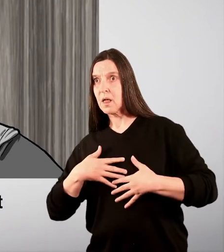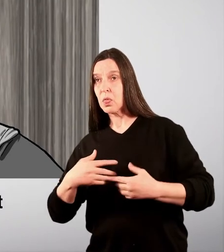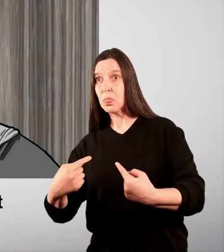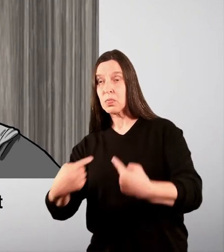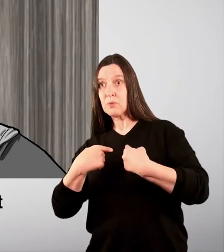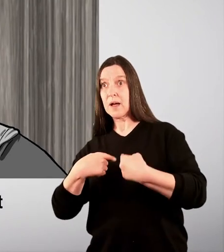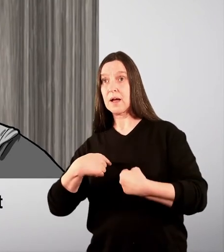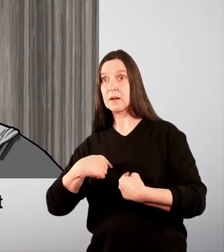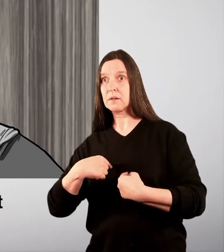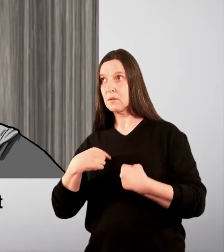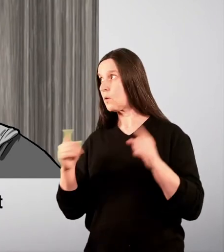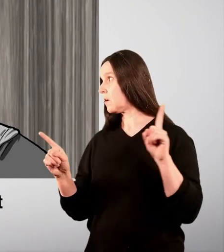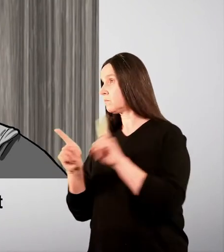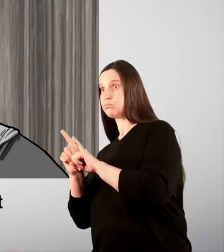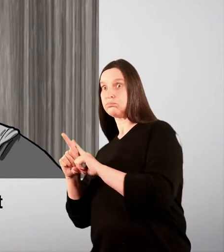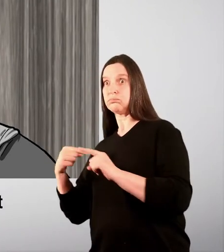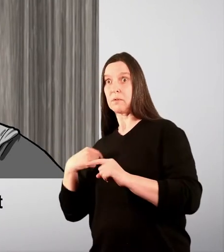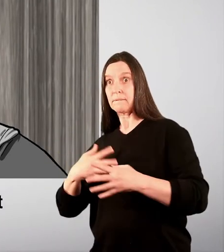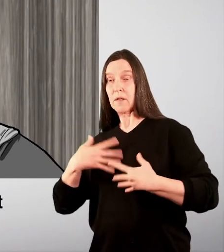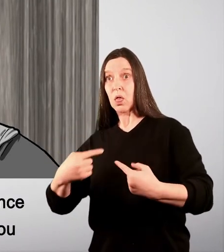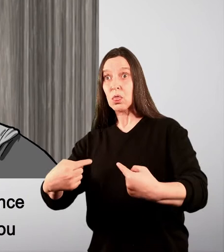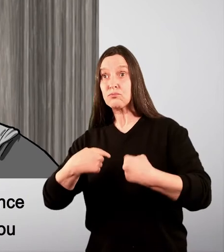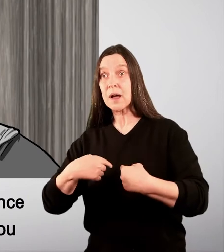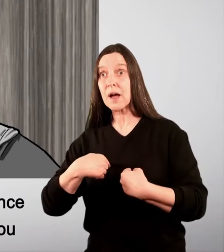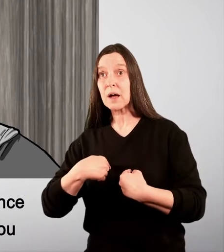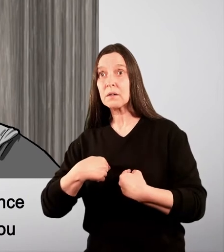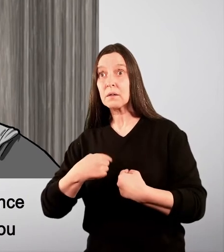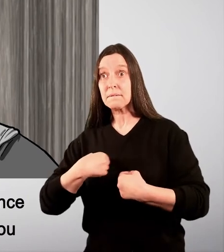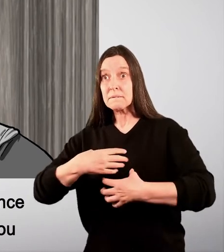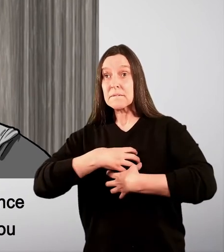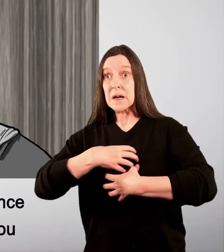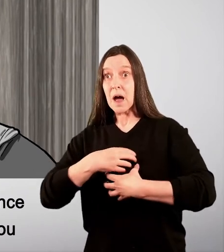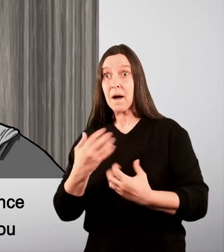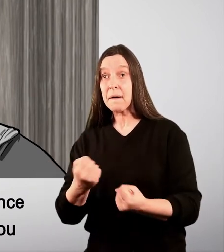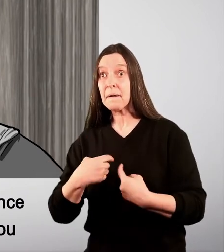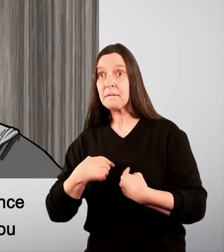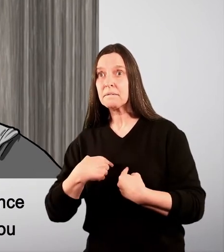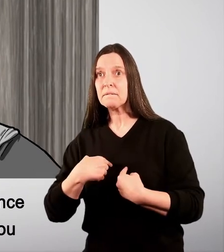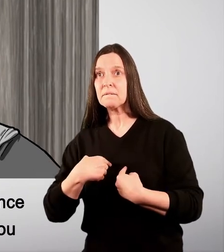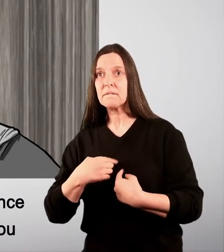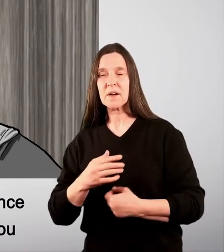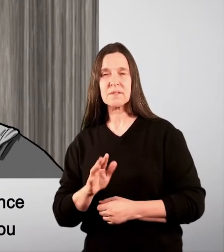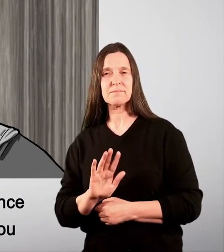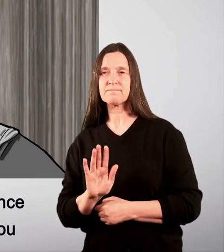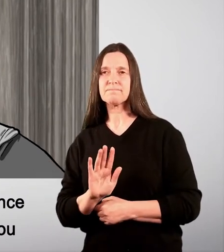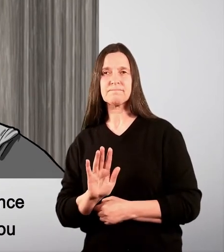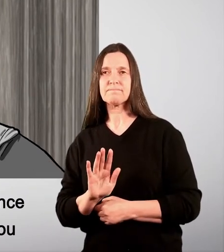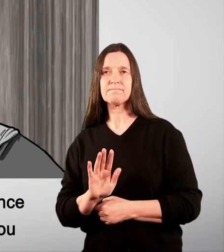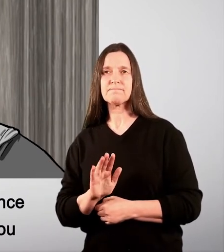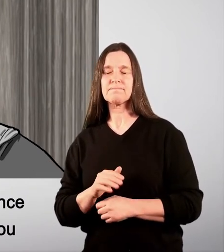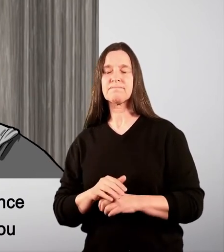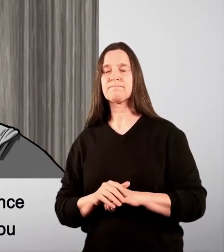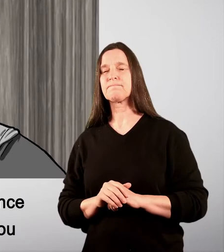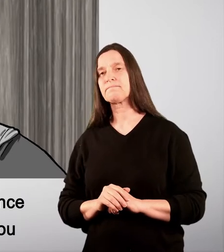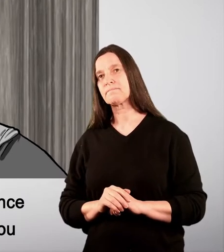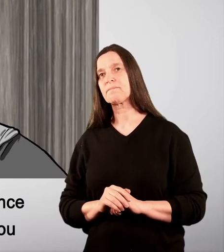making a citizen's arrest, but it's likely that the courts will deem your actions to be an assault. It can't be self-defense because the man was